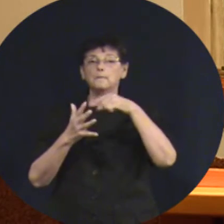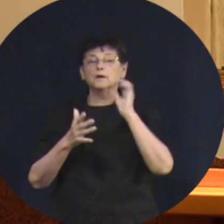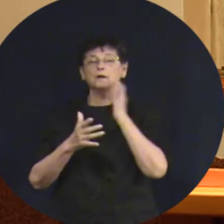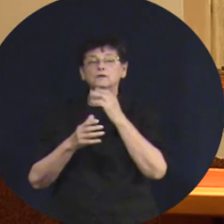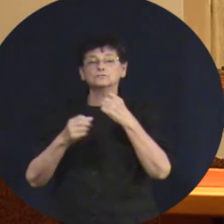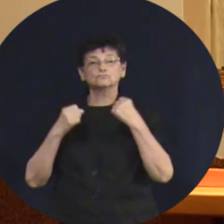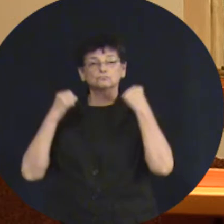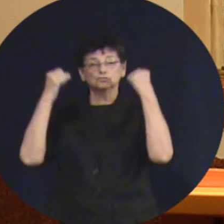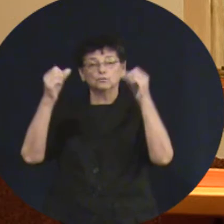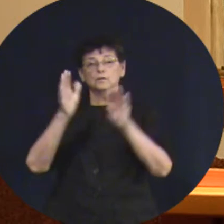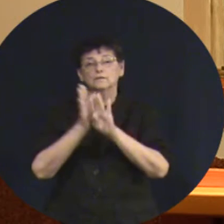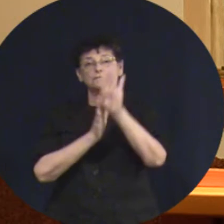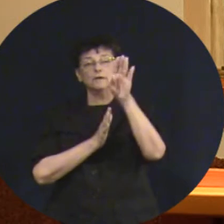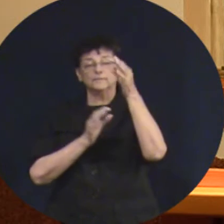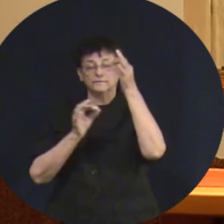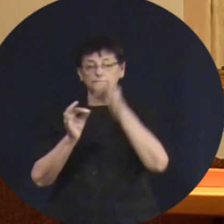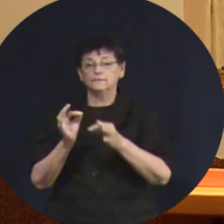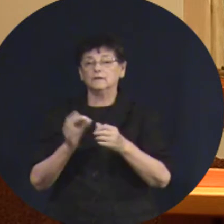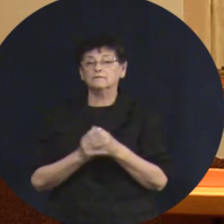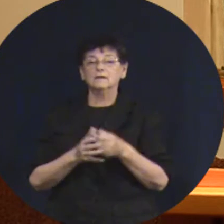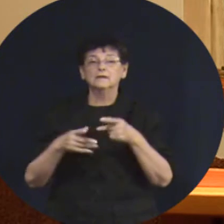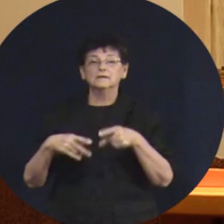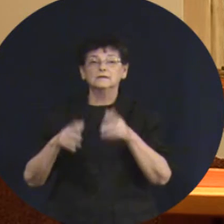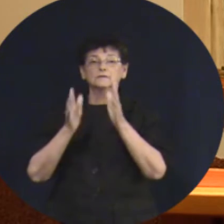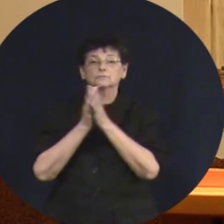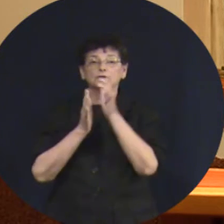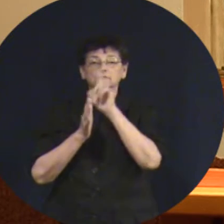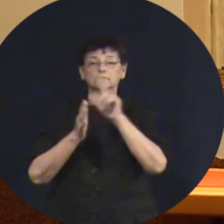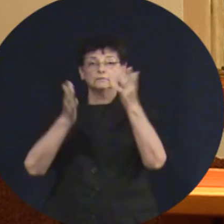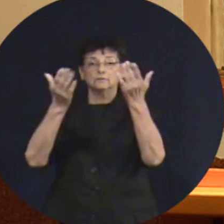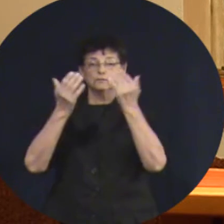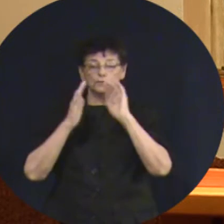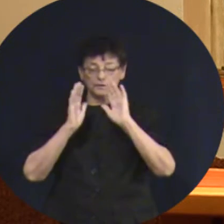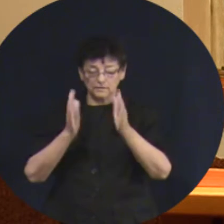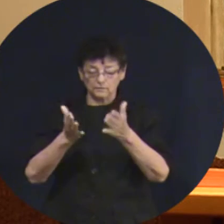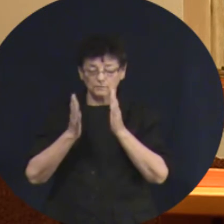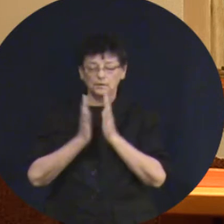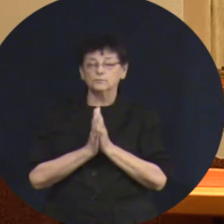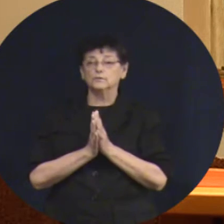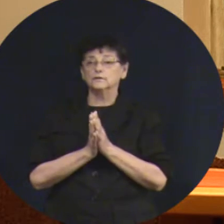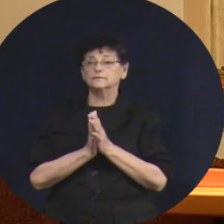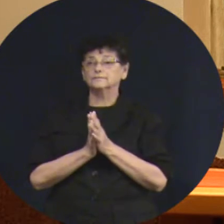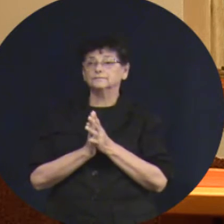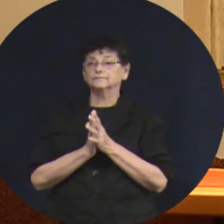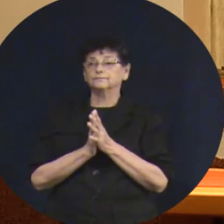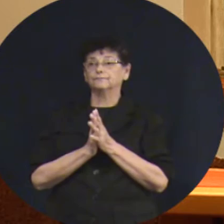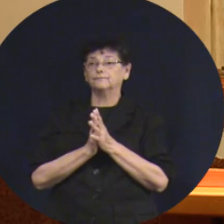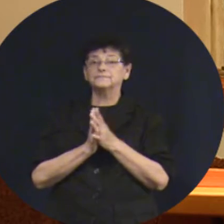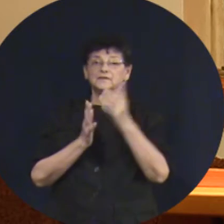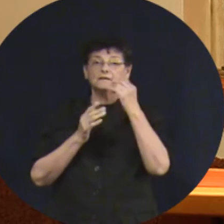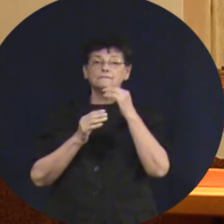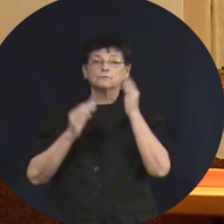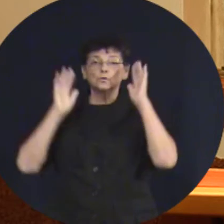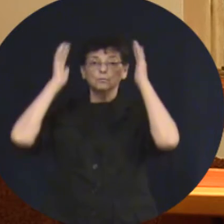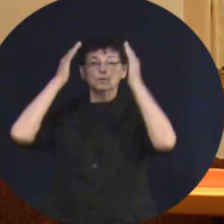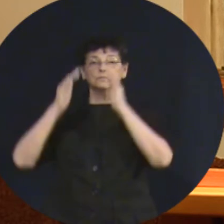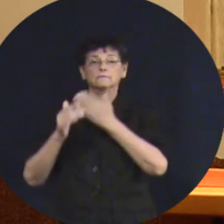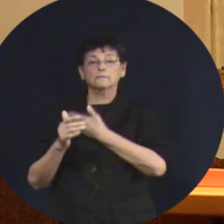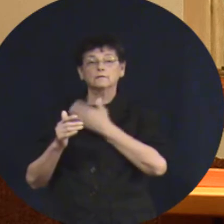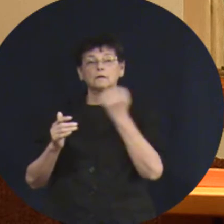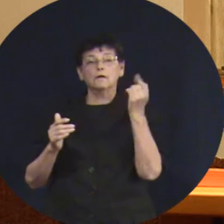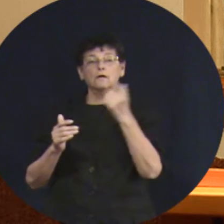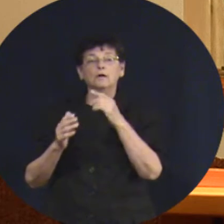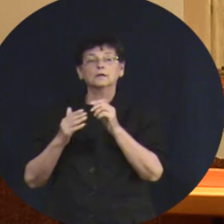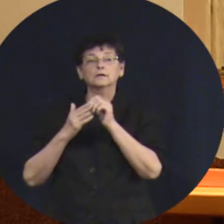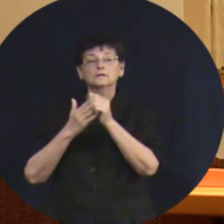grow stronger in their faith. Let us pray to the Lord. Lord, hear our prayers. For Pope Francis and